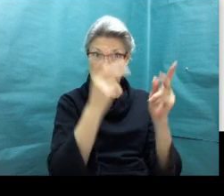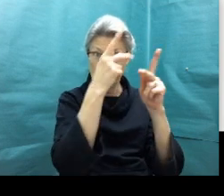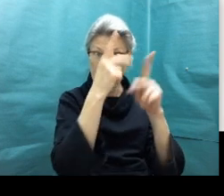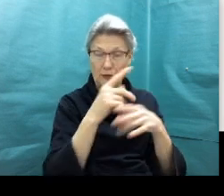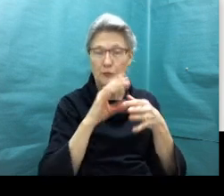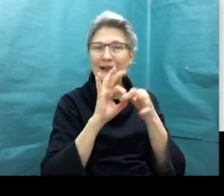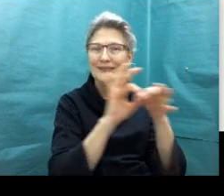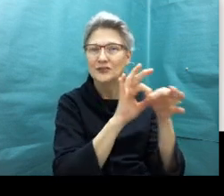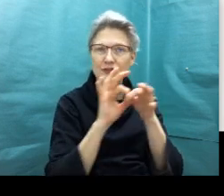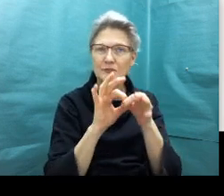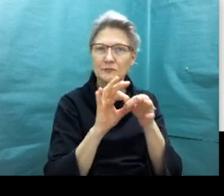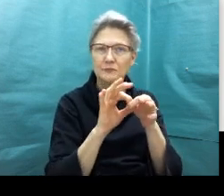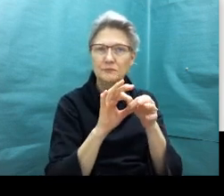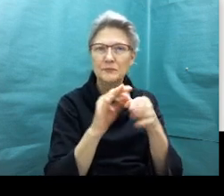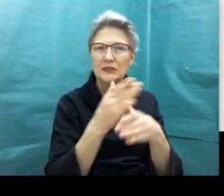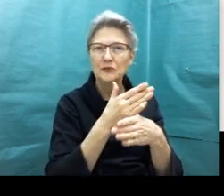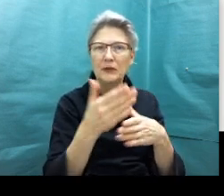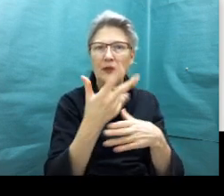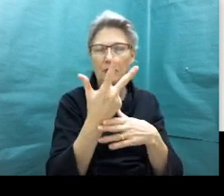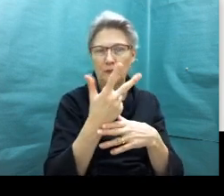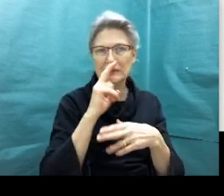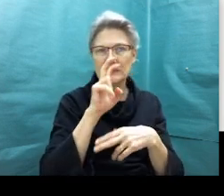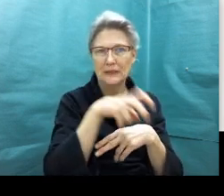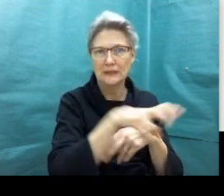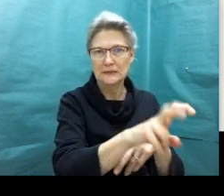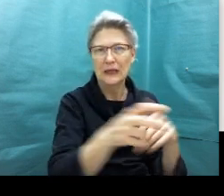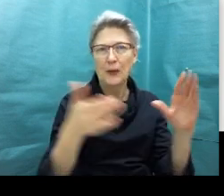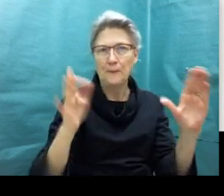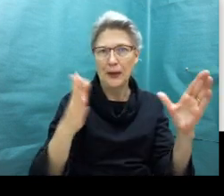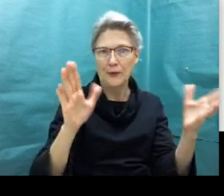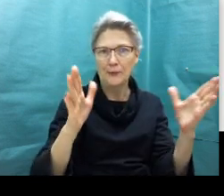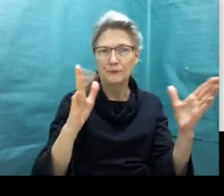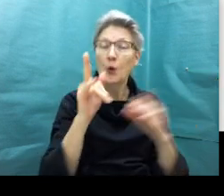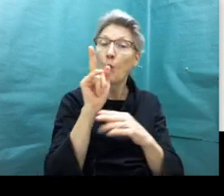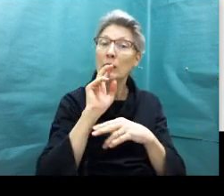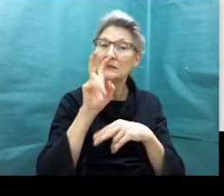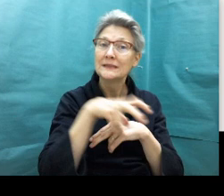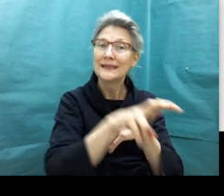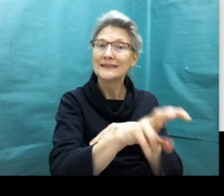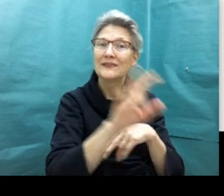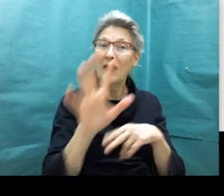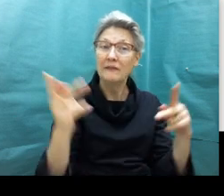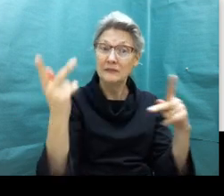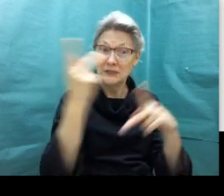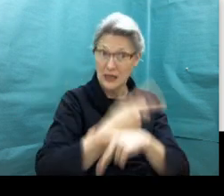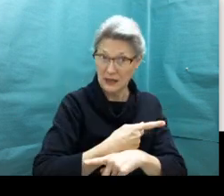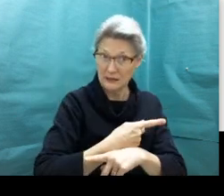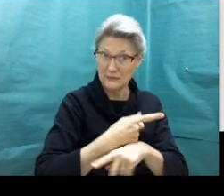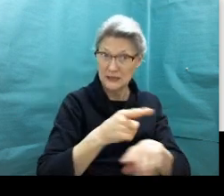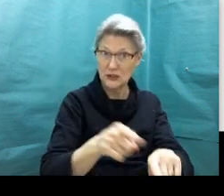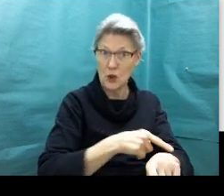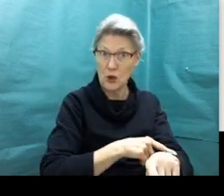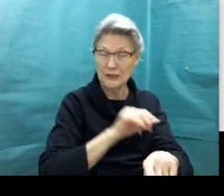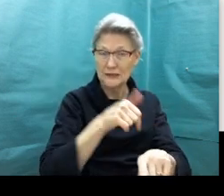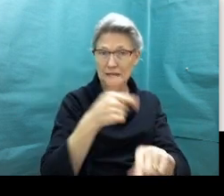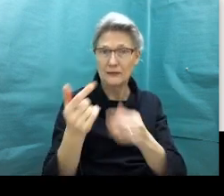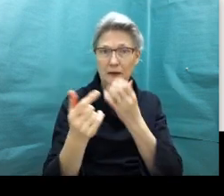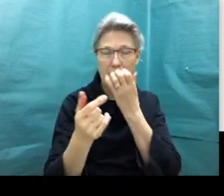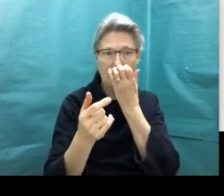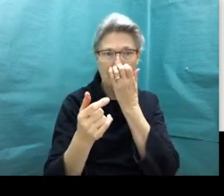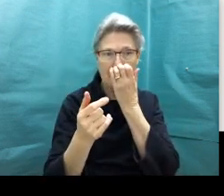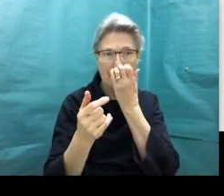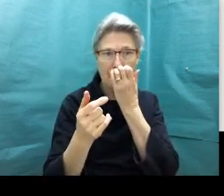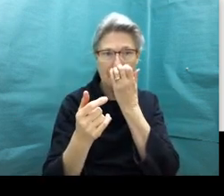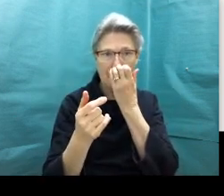out the relationship and compare them. So one of these snakes is 5 times as long as another. Well, I'm